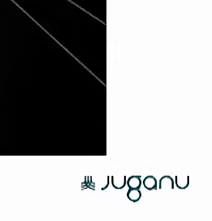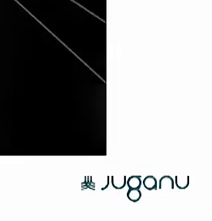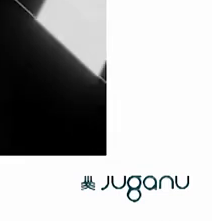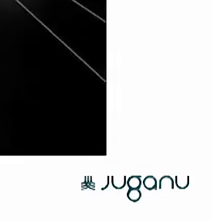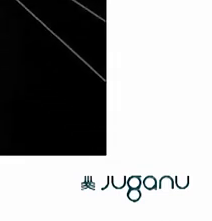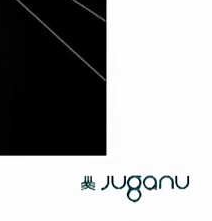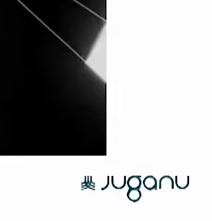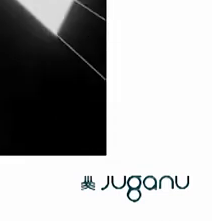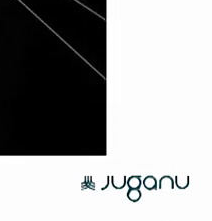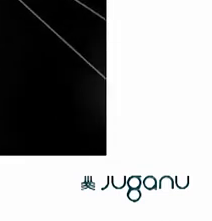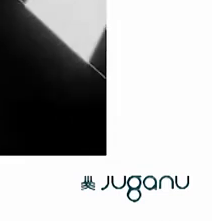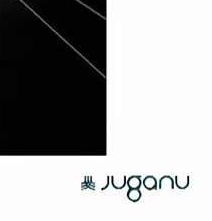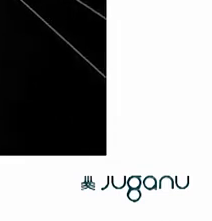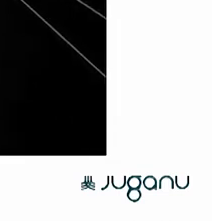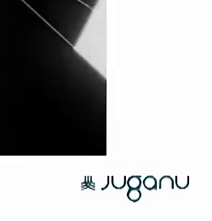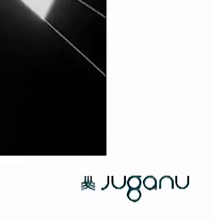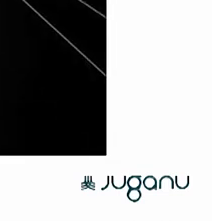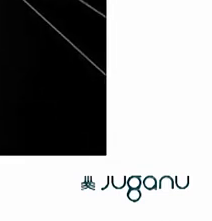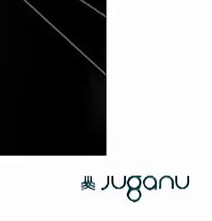See.